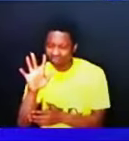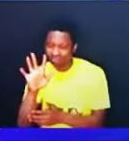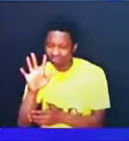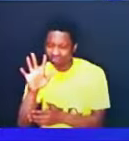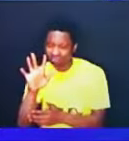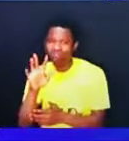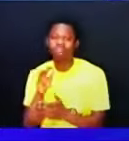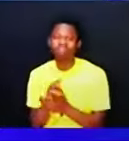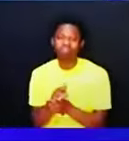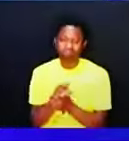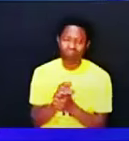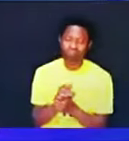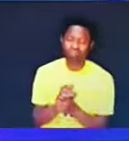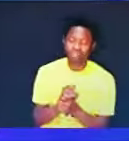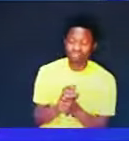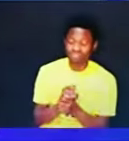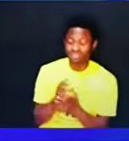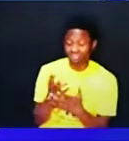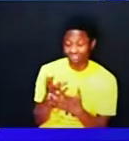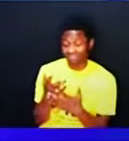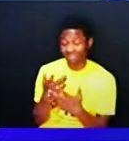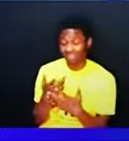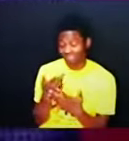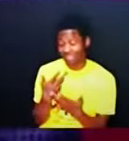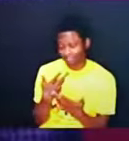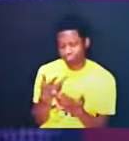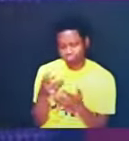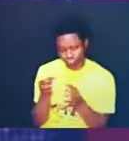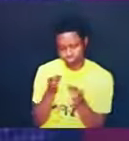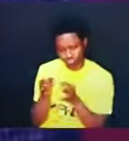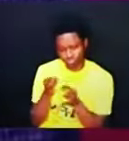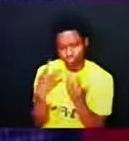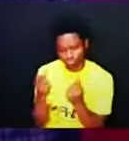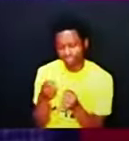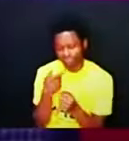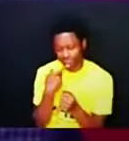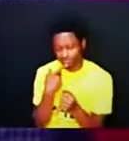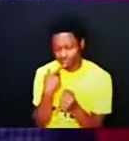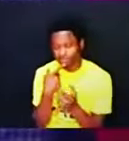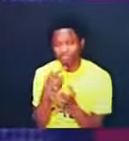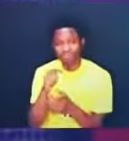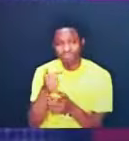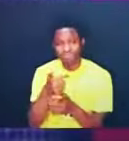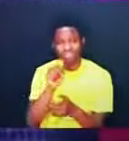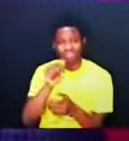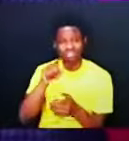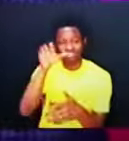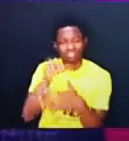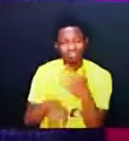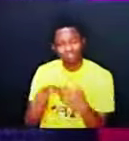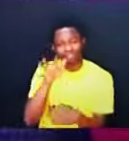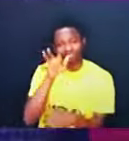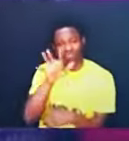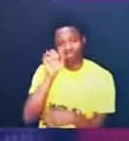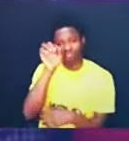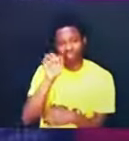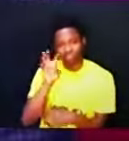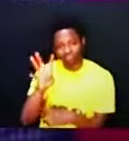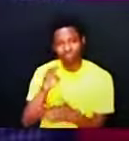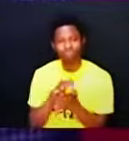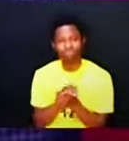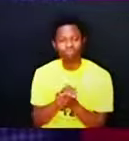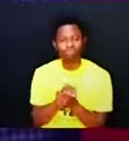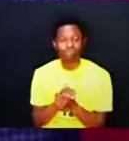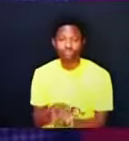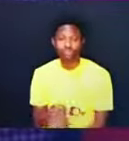Galatians 5:4. This mafo Paul no kiremu yi ahyehye ne kama ewo Galati 4 man etinum enyimu enan ho ekọ. You